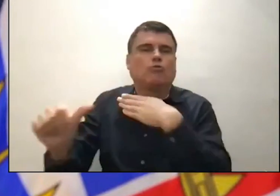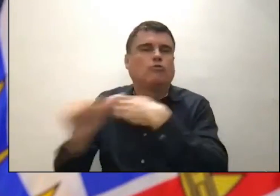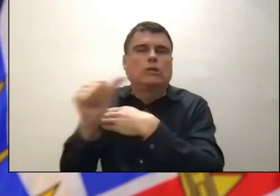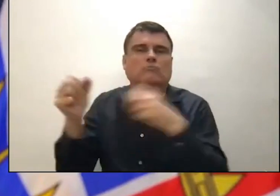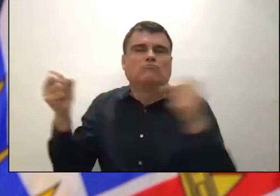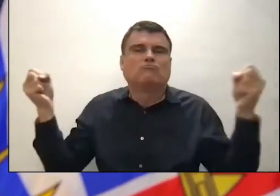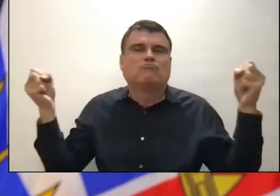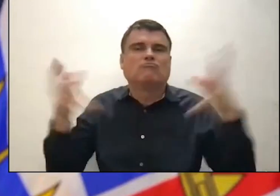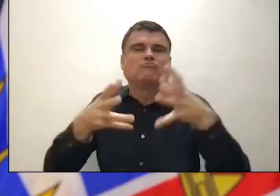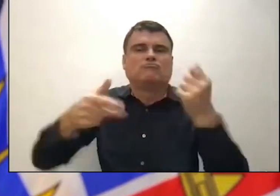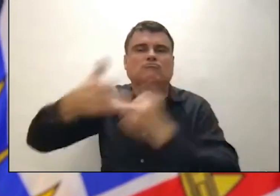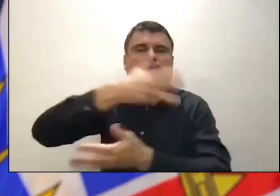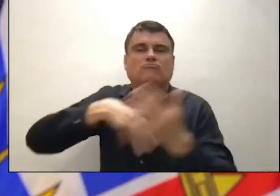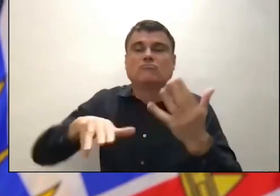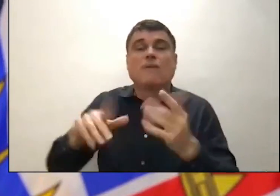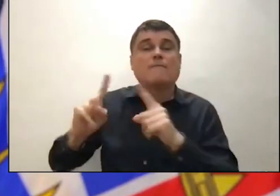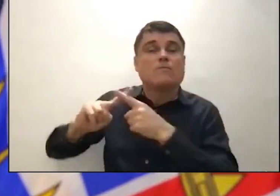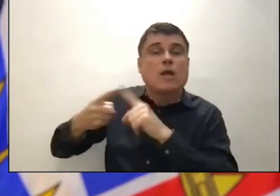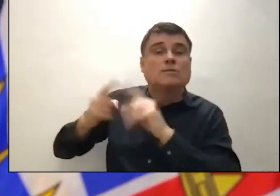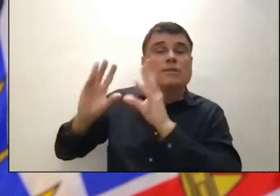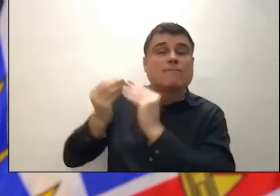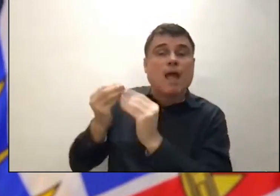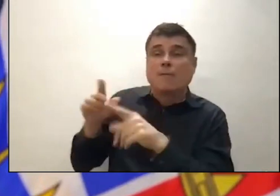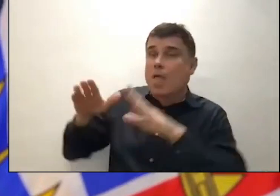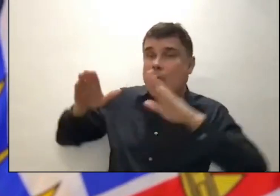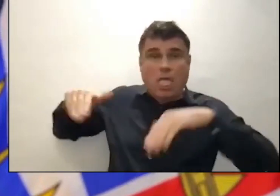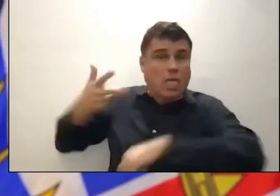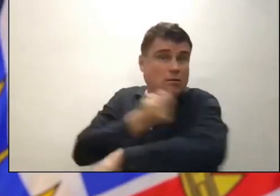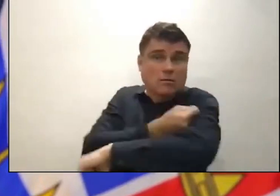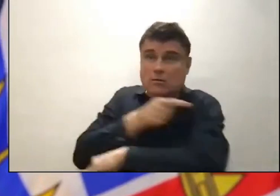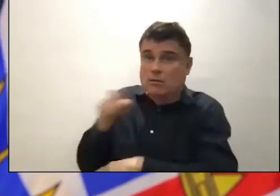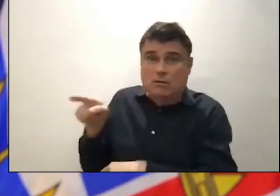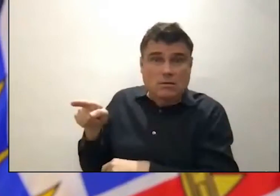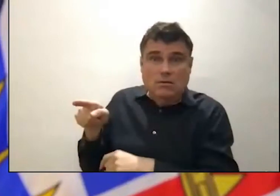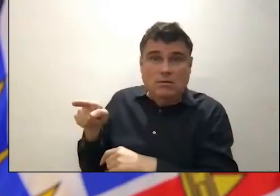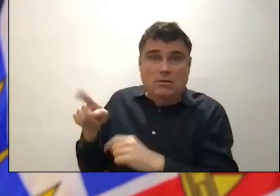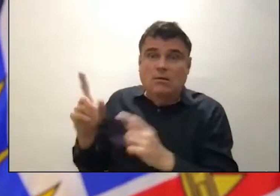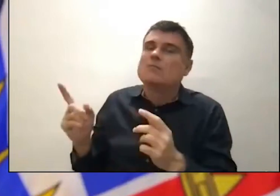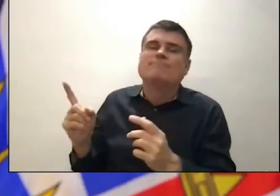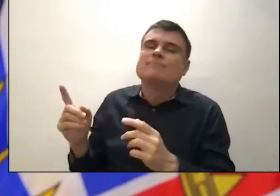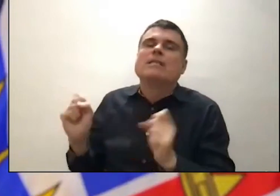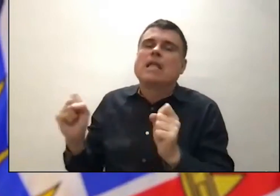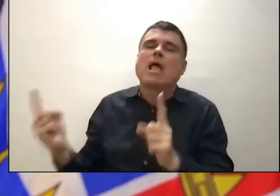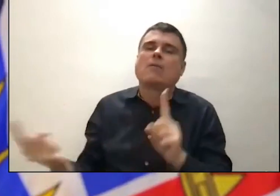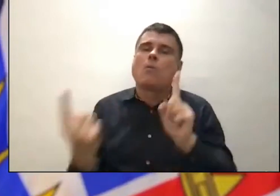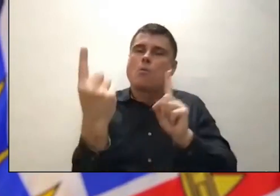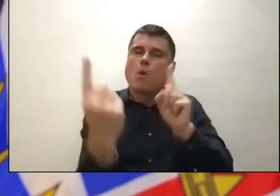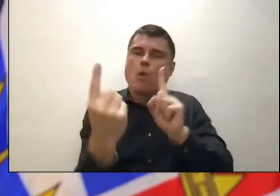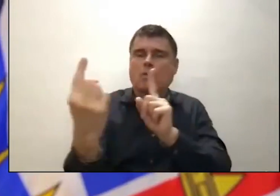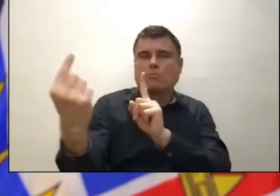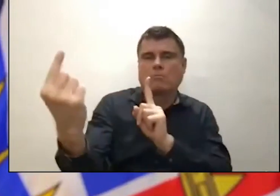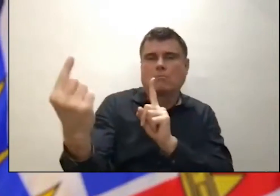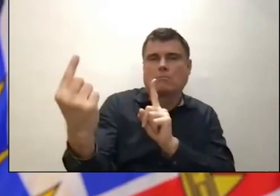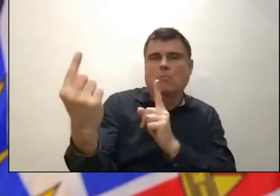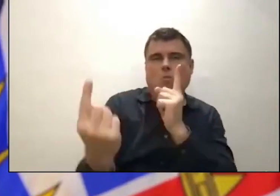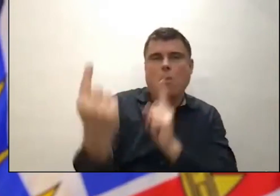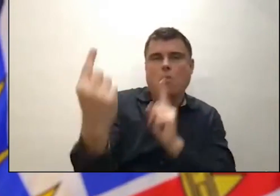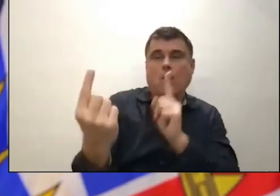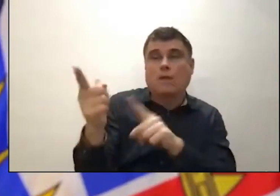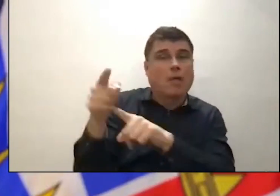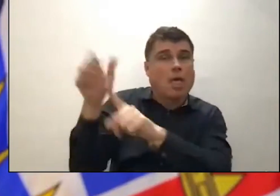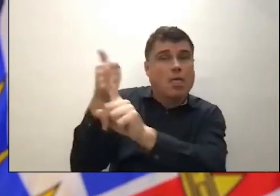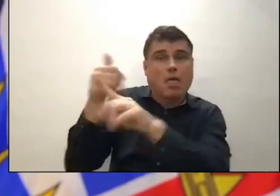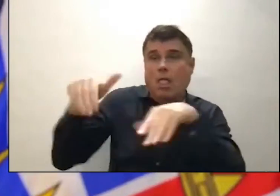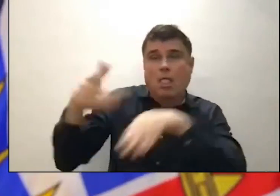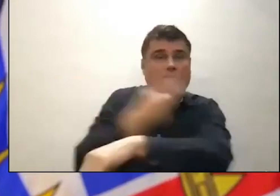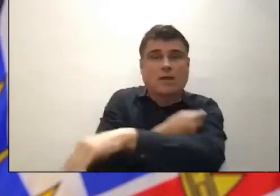who are unvaccinated, have one-on-one meetings with them or gatherings with them, or do it outside,